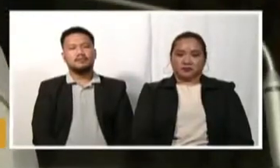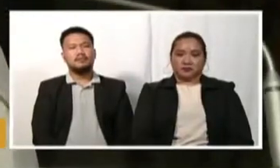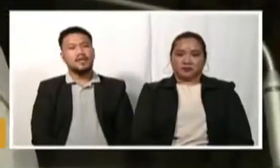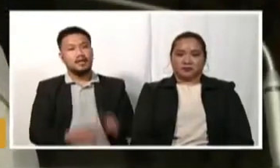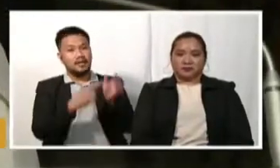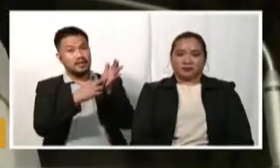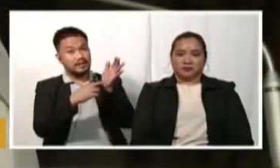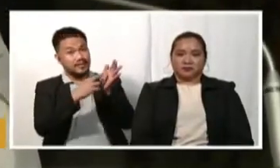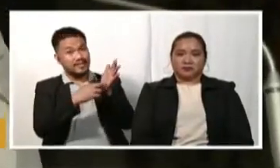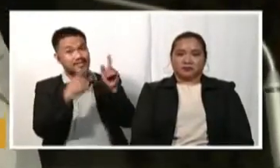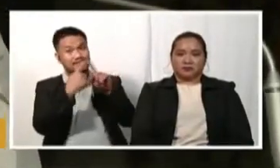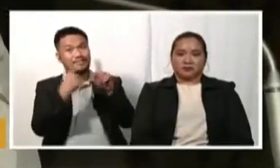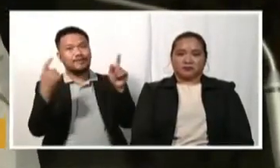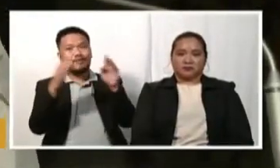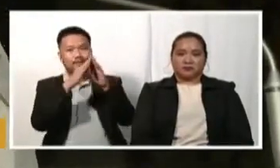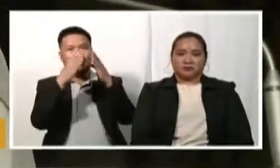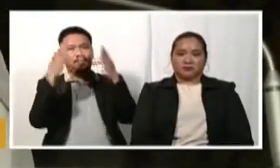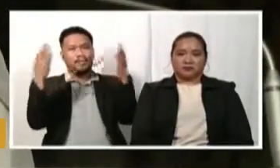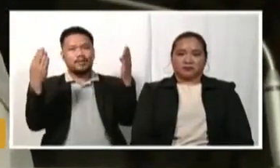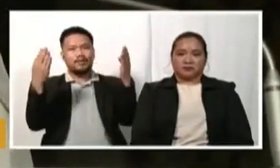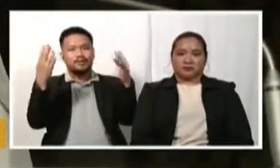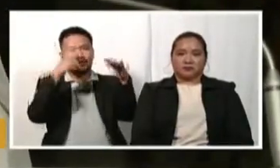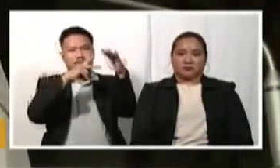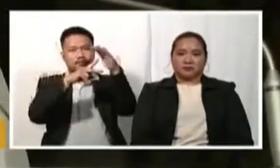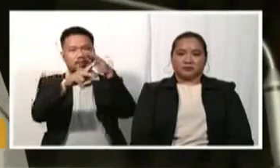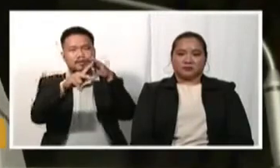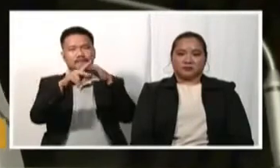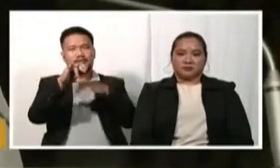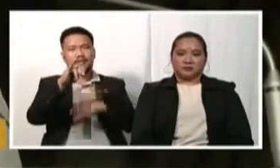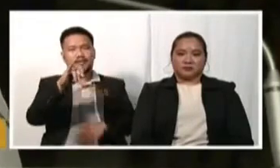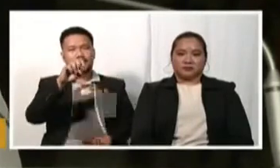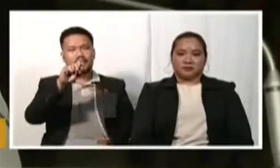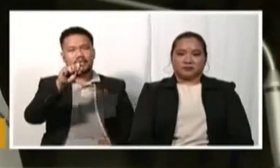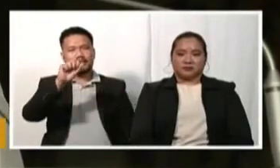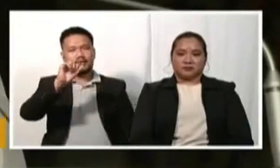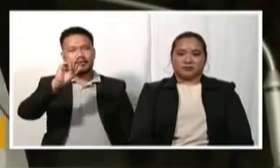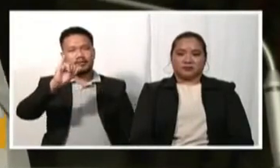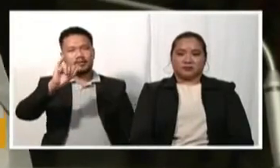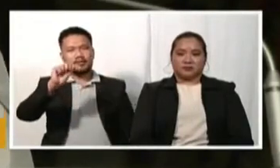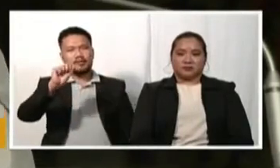A reading from the book of the prophet Isaiah.